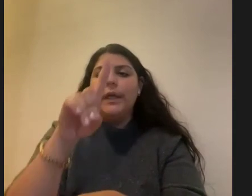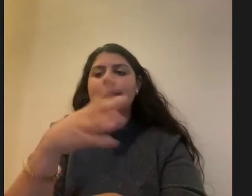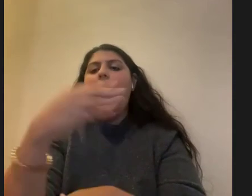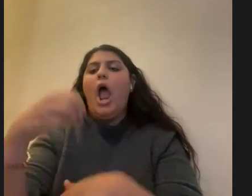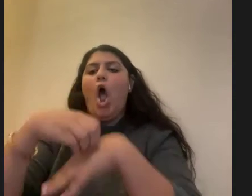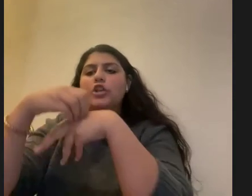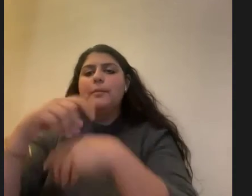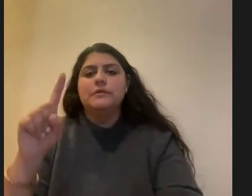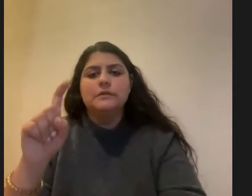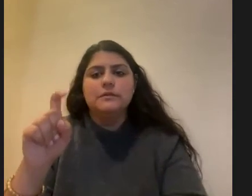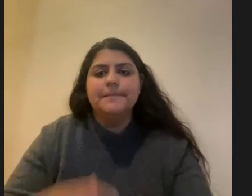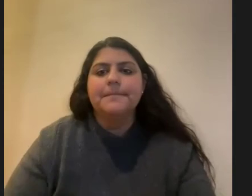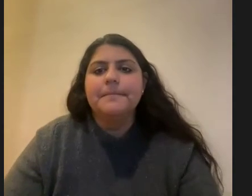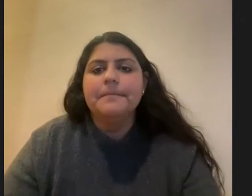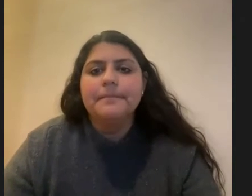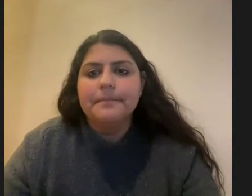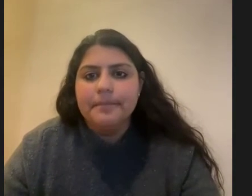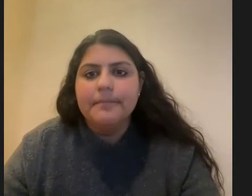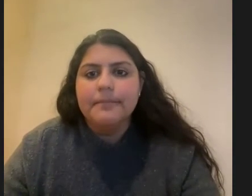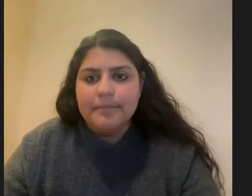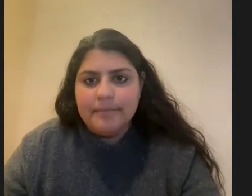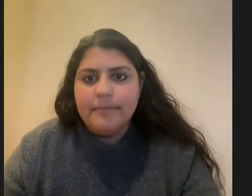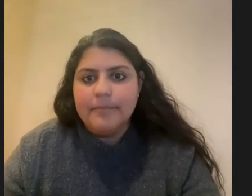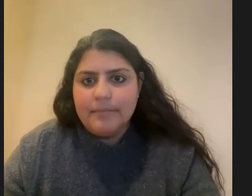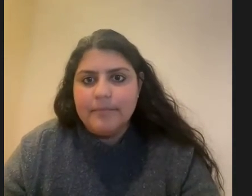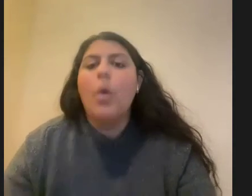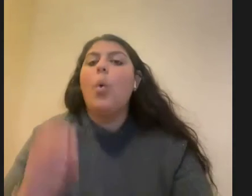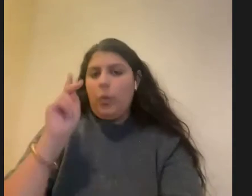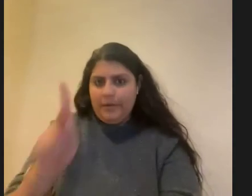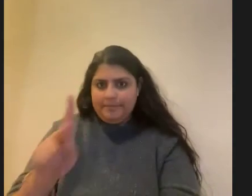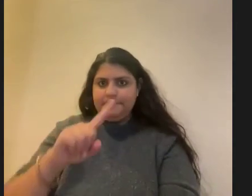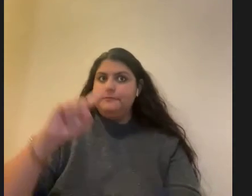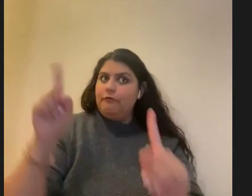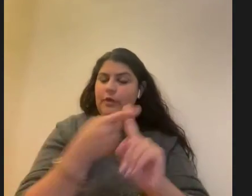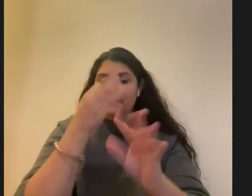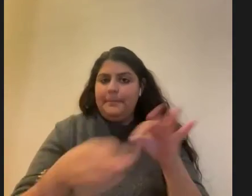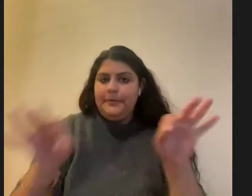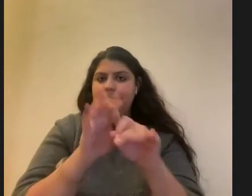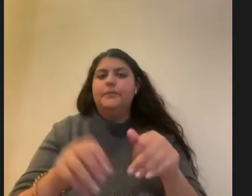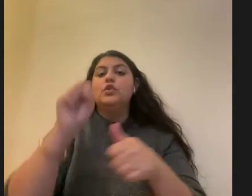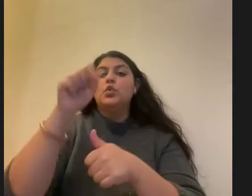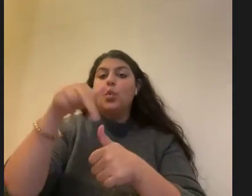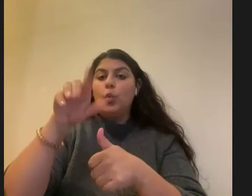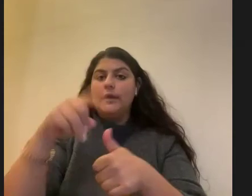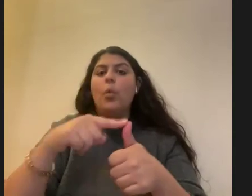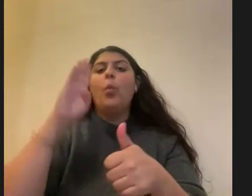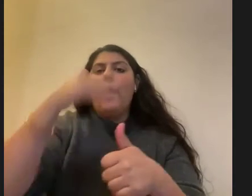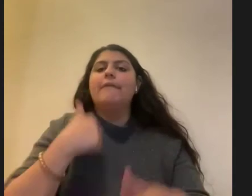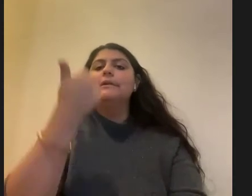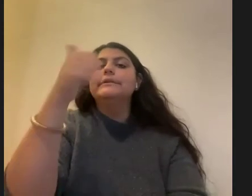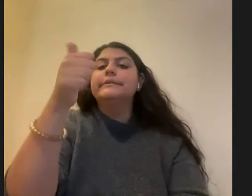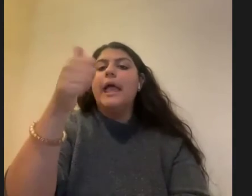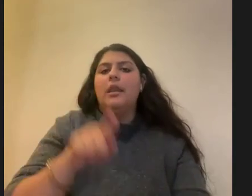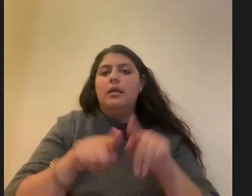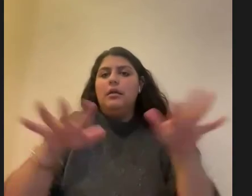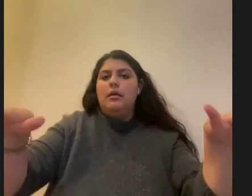Okay. So right off the bat, squid are going to have 10 appendages. So they're going to have